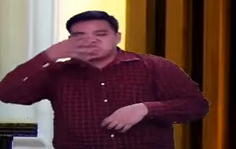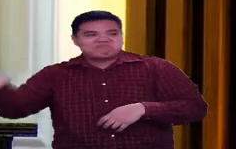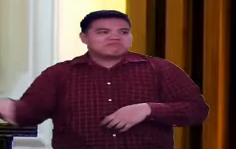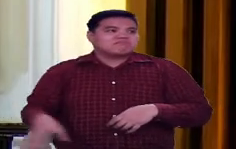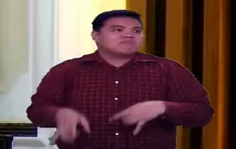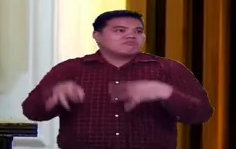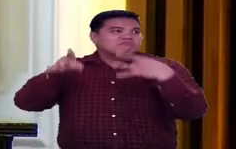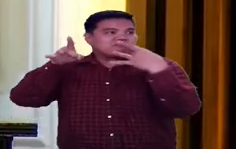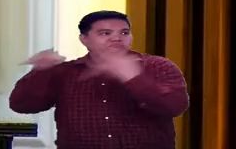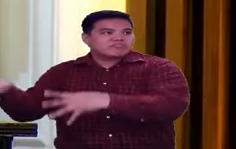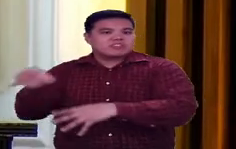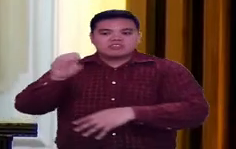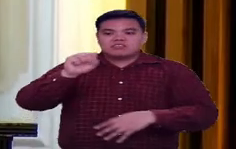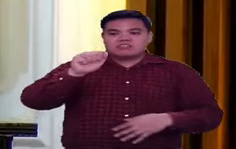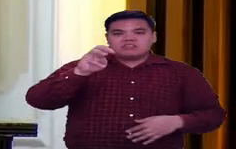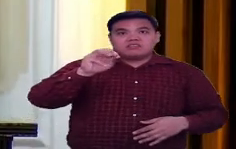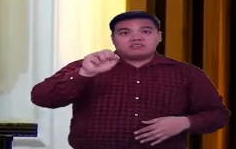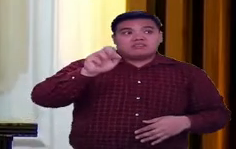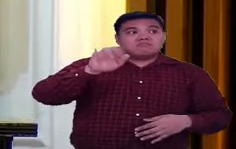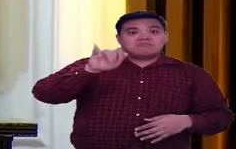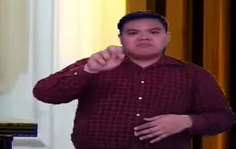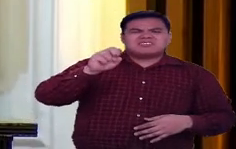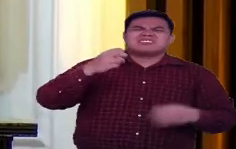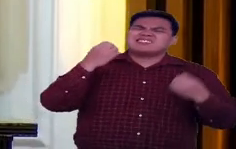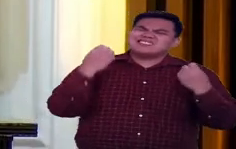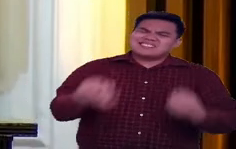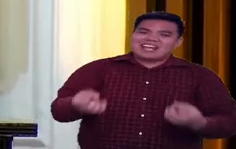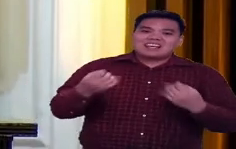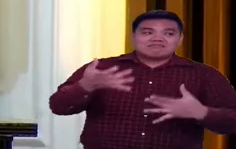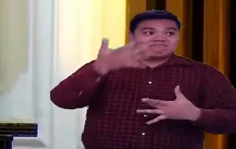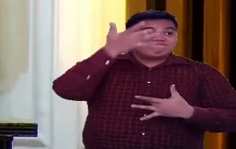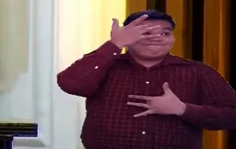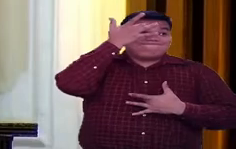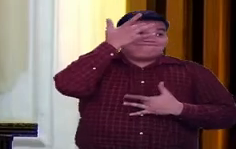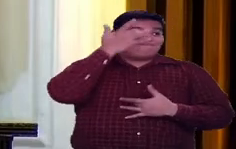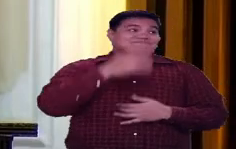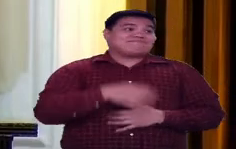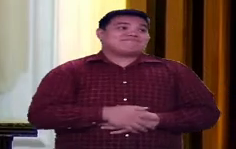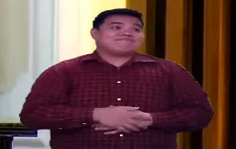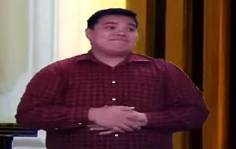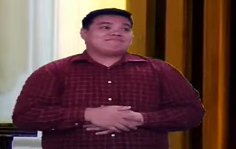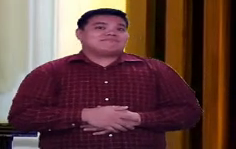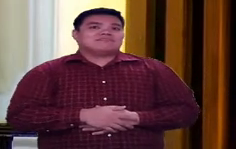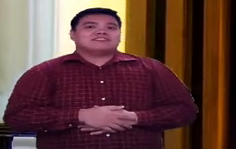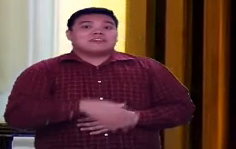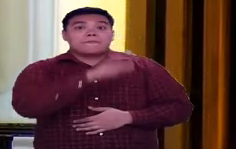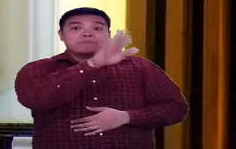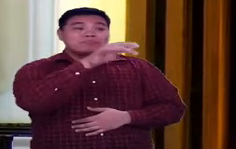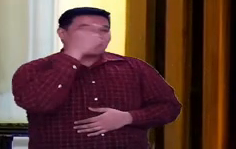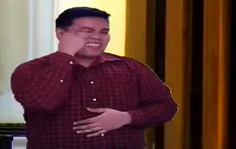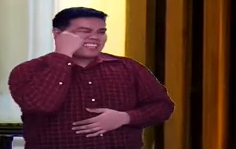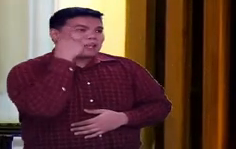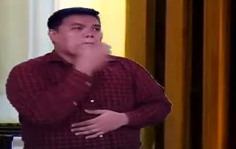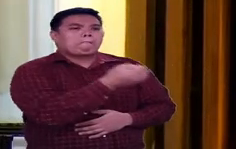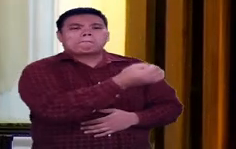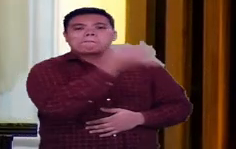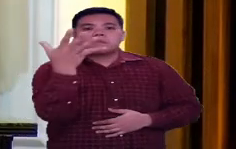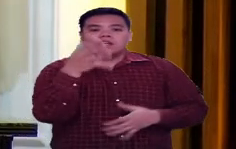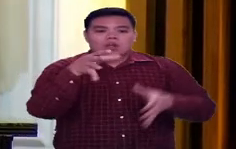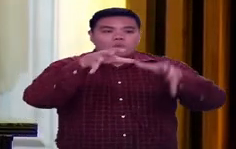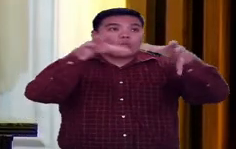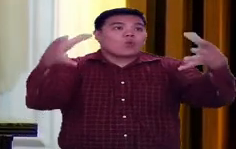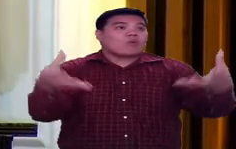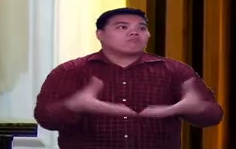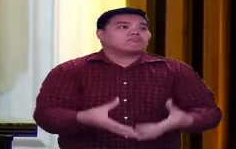Samaritans and subject to a lot of hostility from the average Jew. Can you think of people around the world